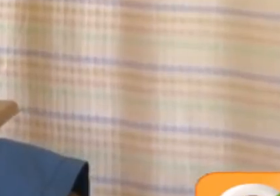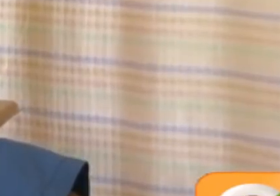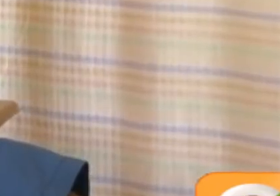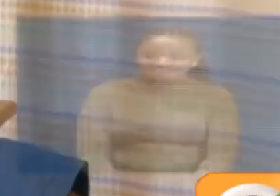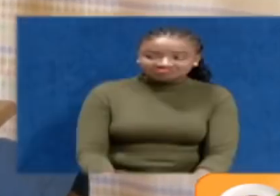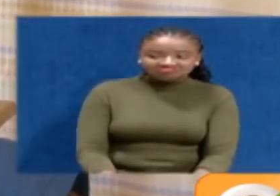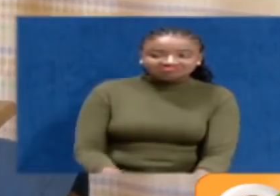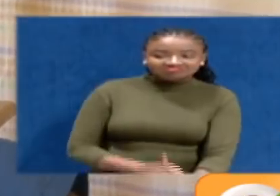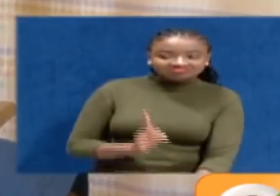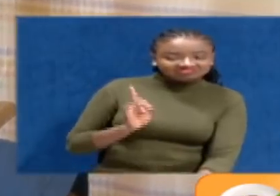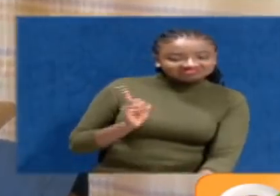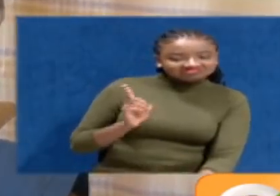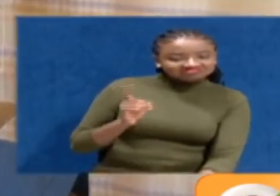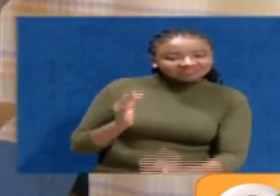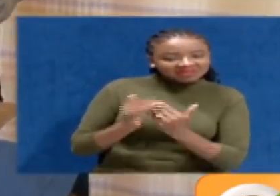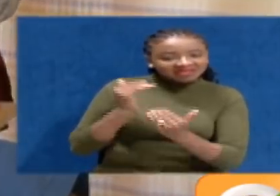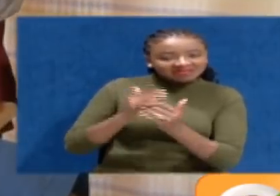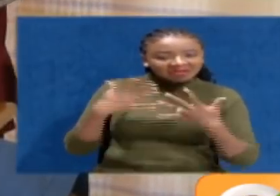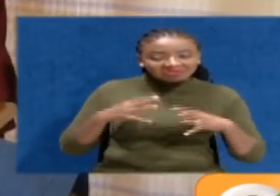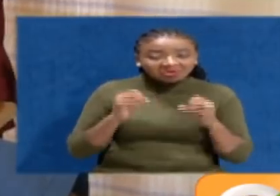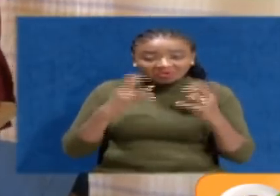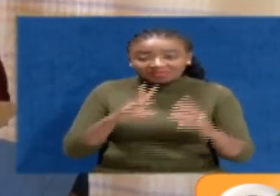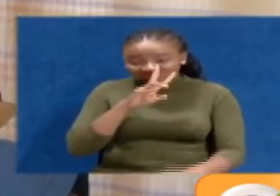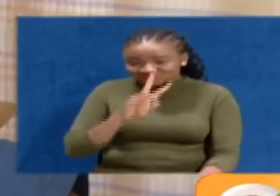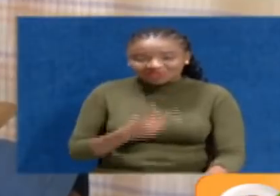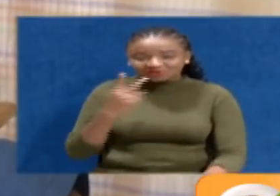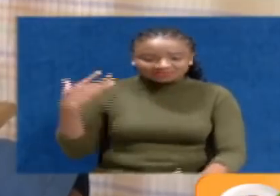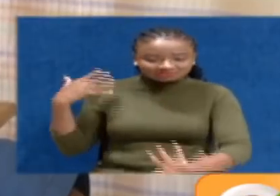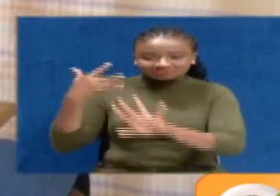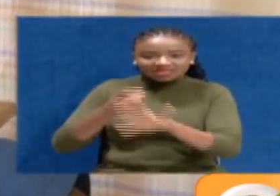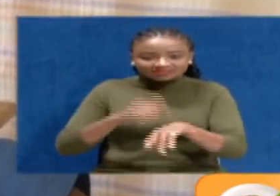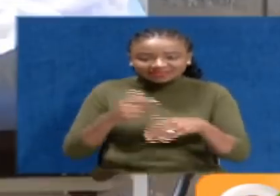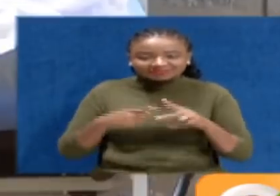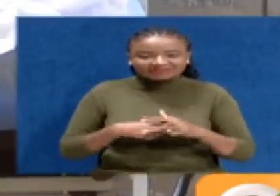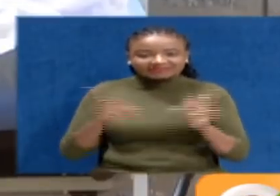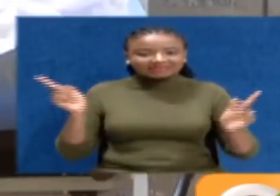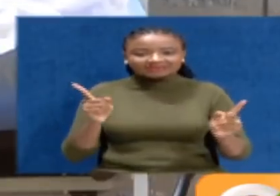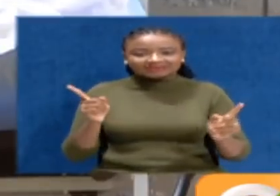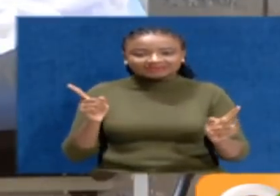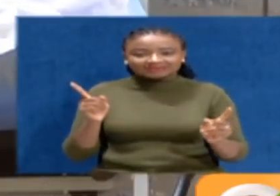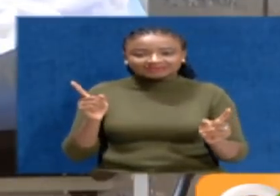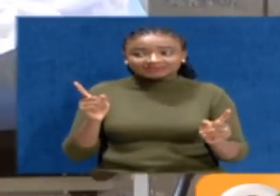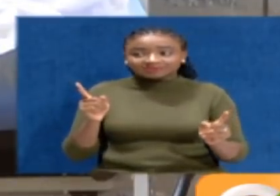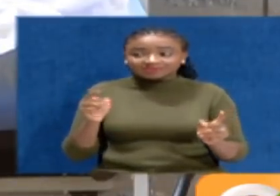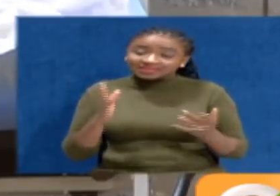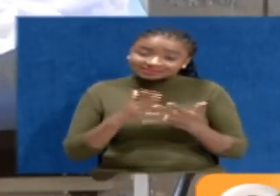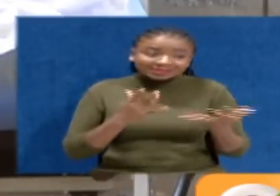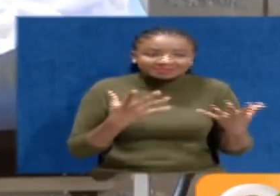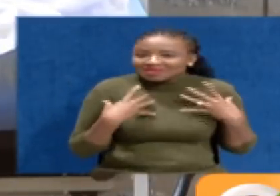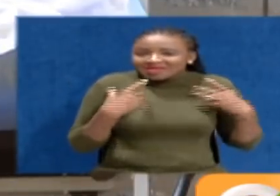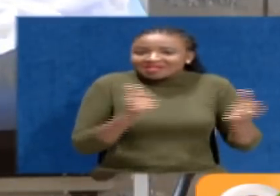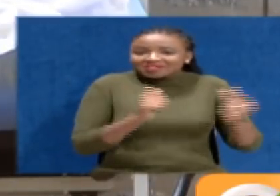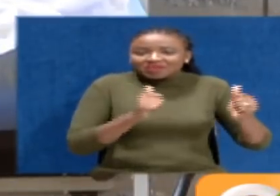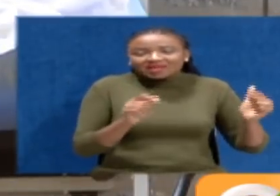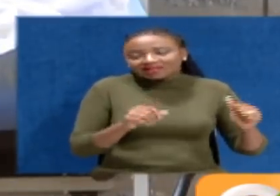So far the hospice has served slightly more than 2,000 patients since it opened its doors. There have been many success stories